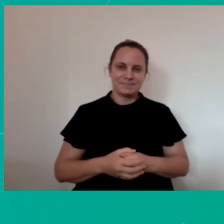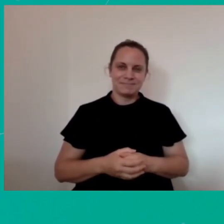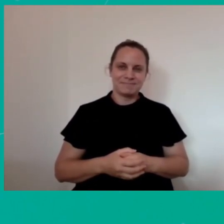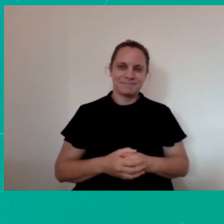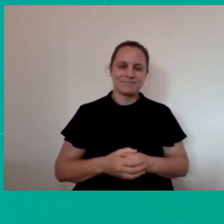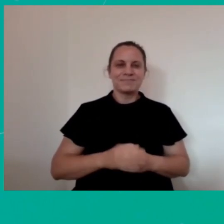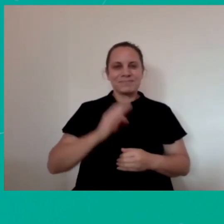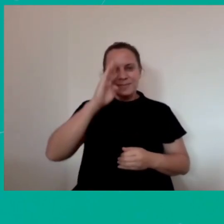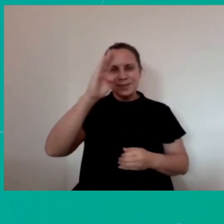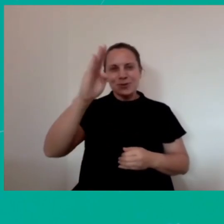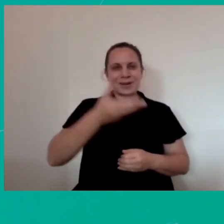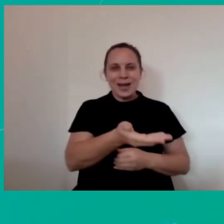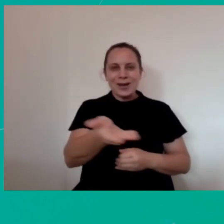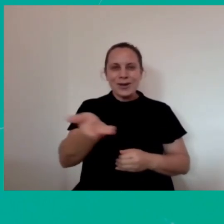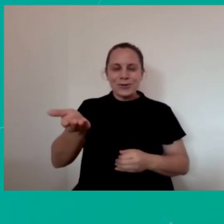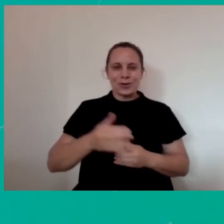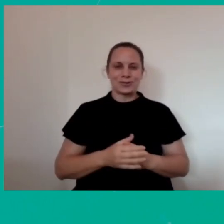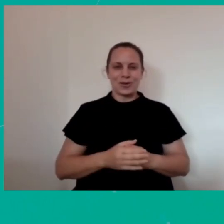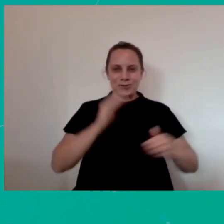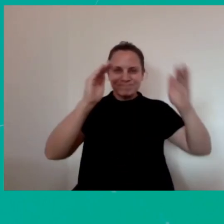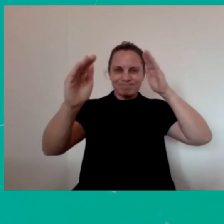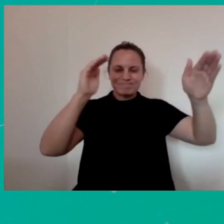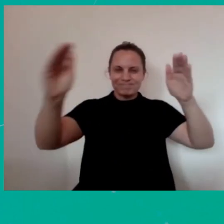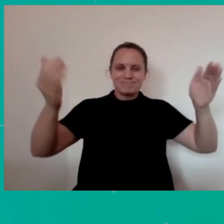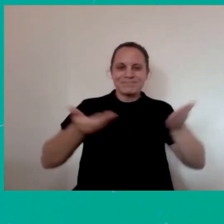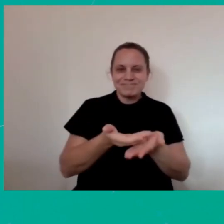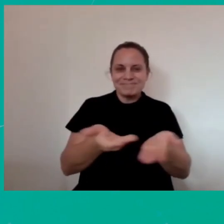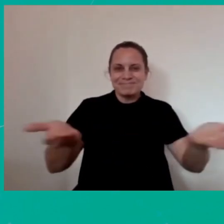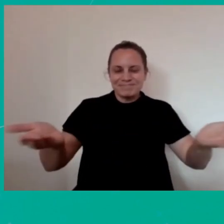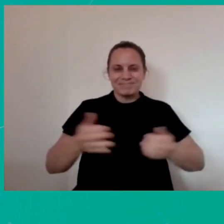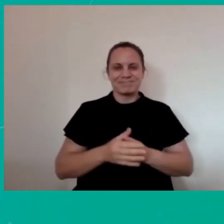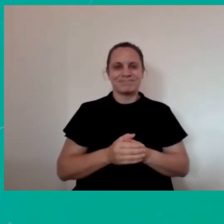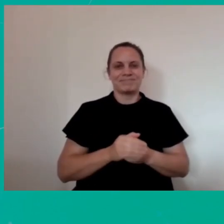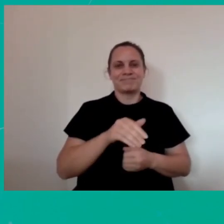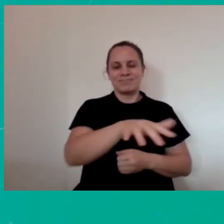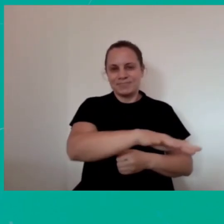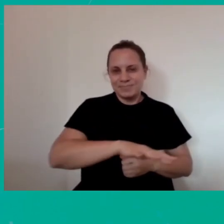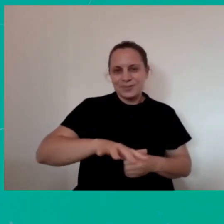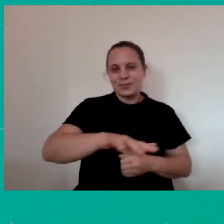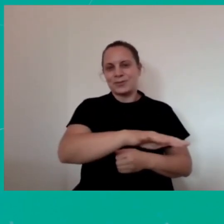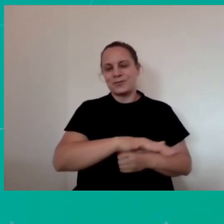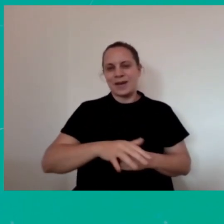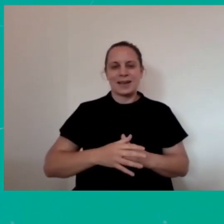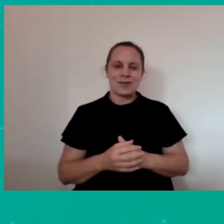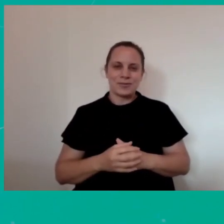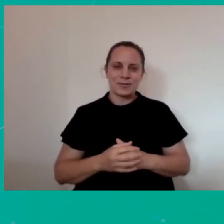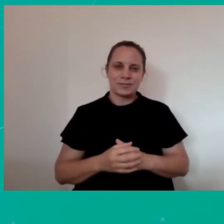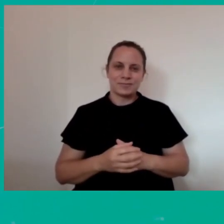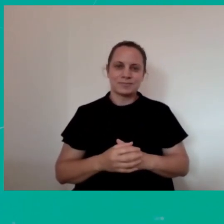Kia ora koutou. Ngā mihi nui ki a koutou I ngā whānau, ngā mihi hoki aho ki te kaupapa o tēnei